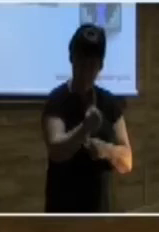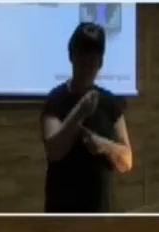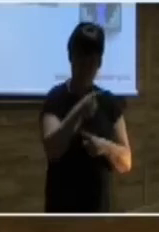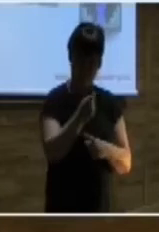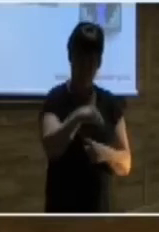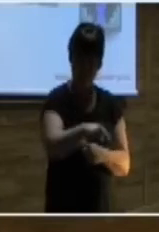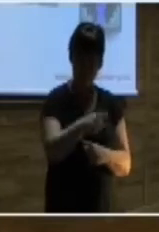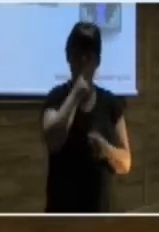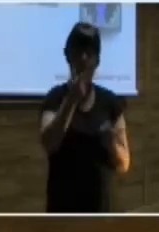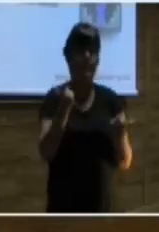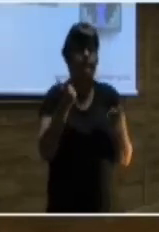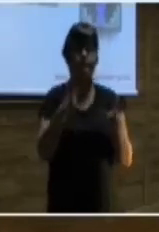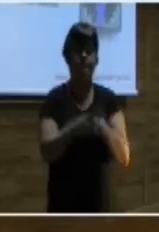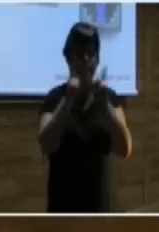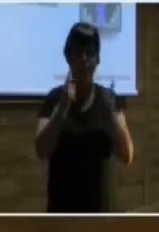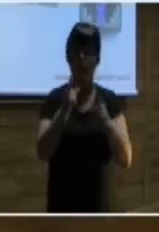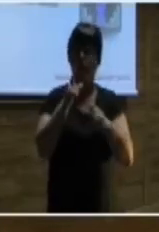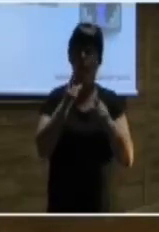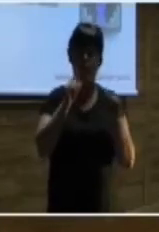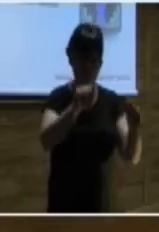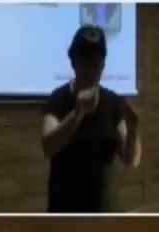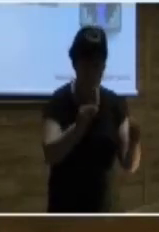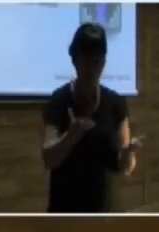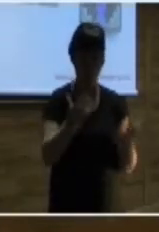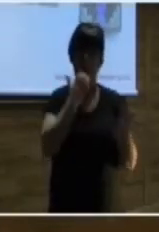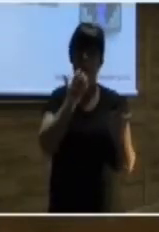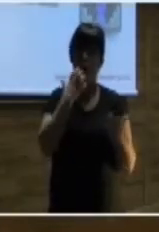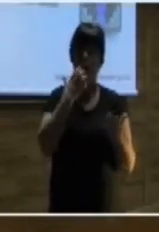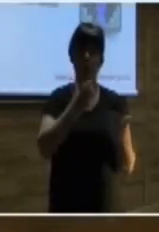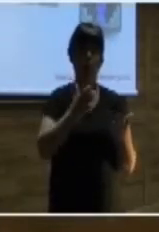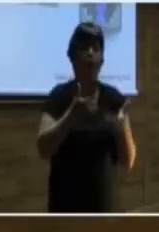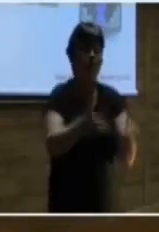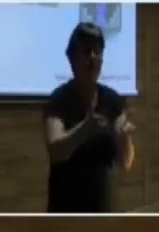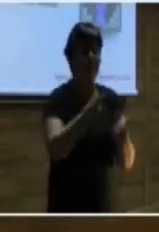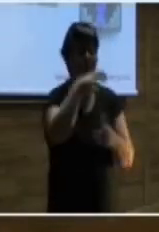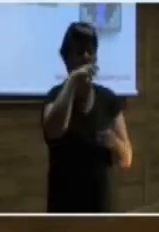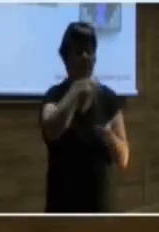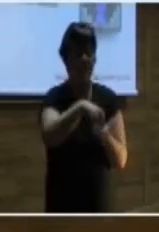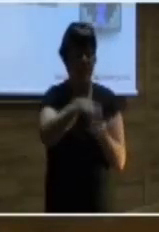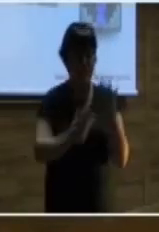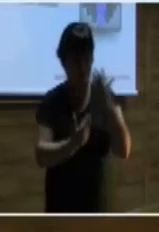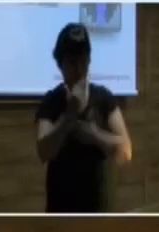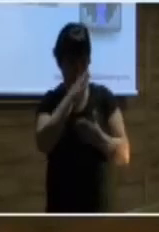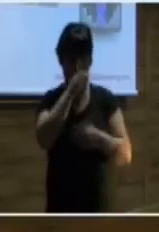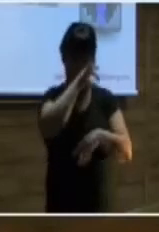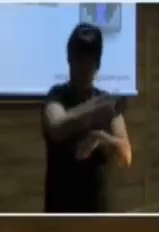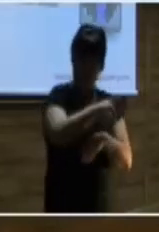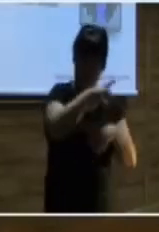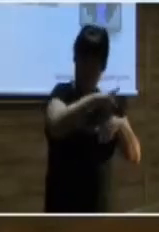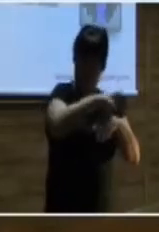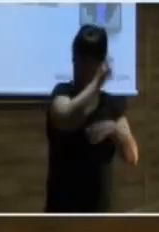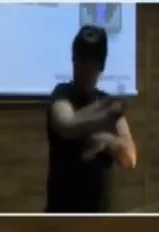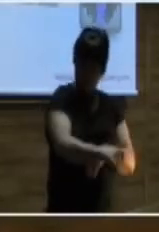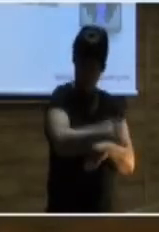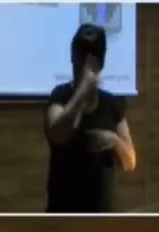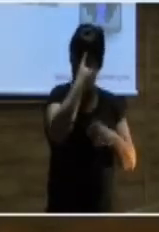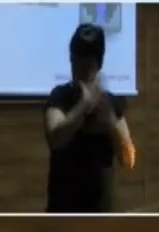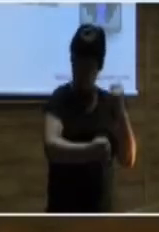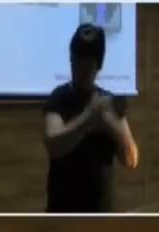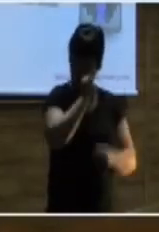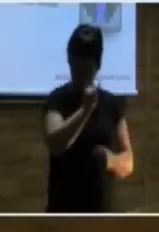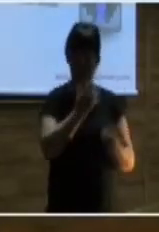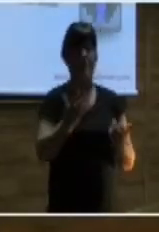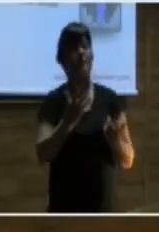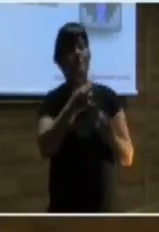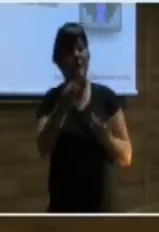offering daycare centers, and also helping them to look after their loved one in the best possible way, because